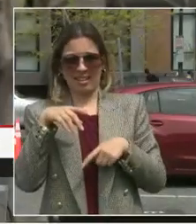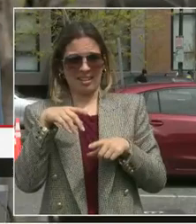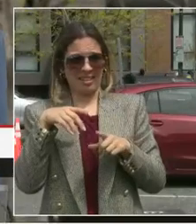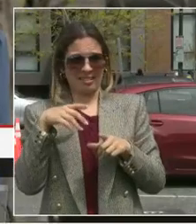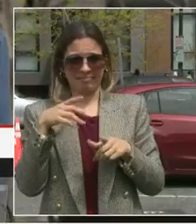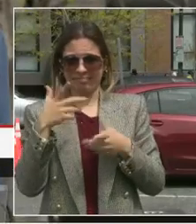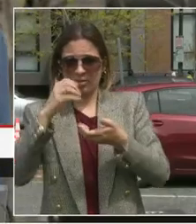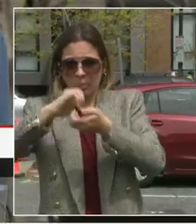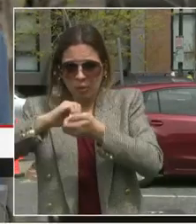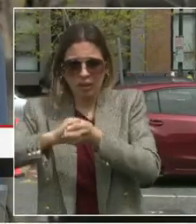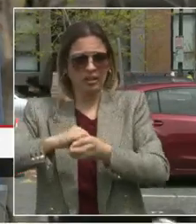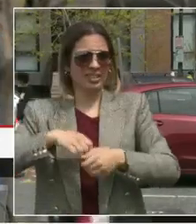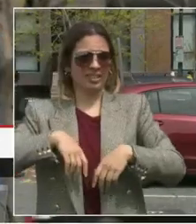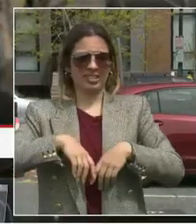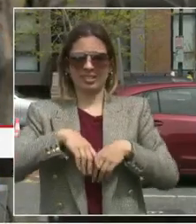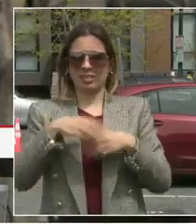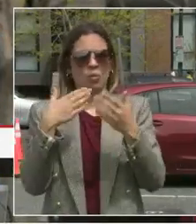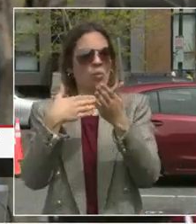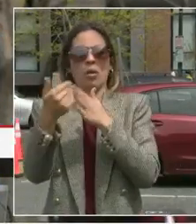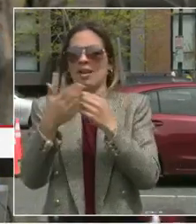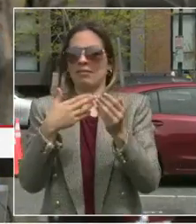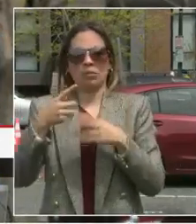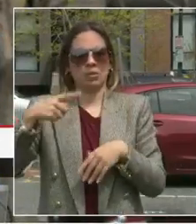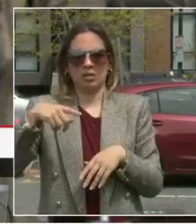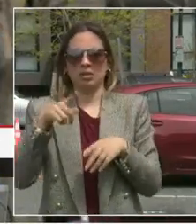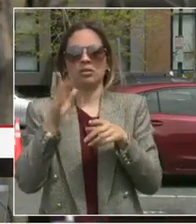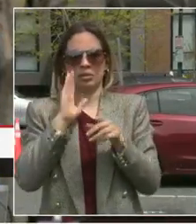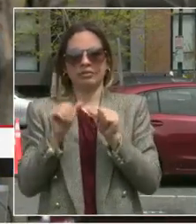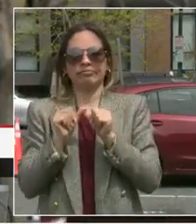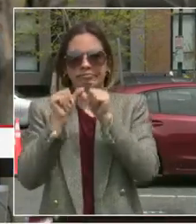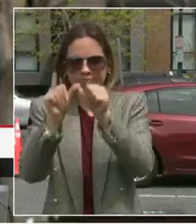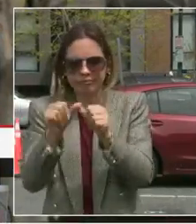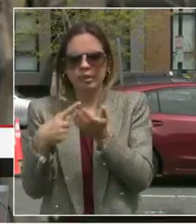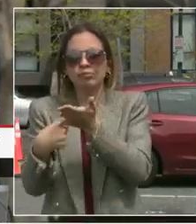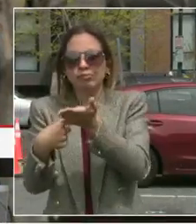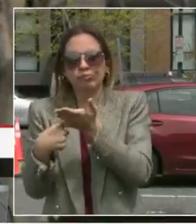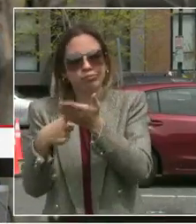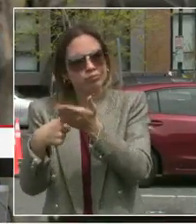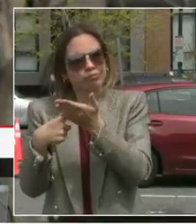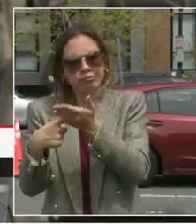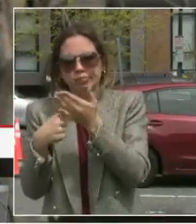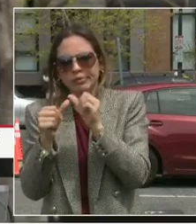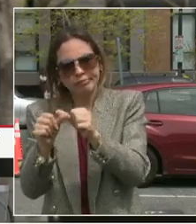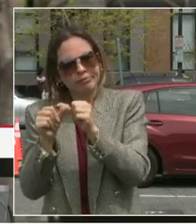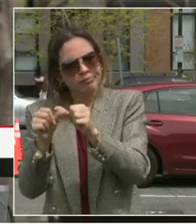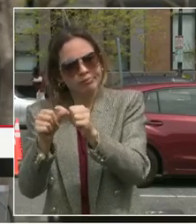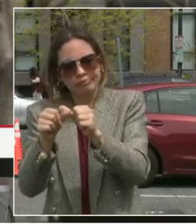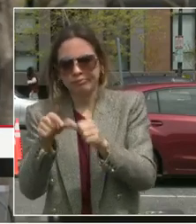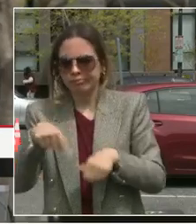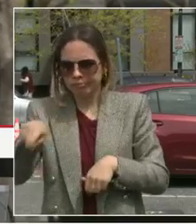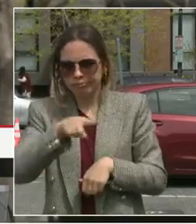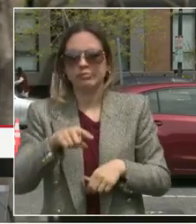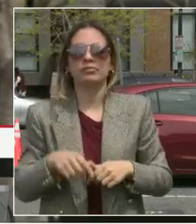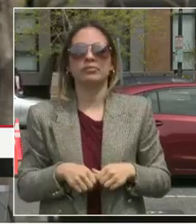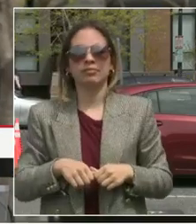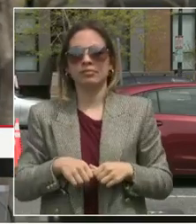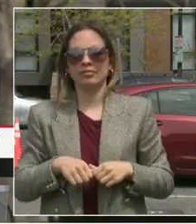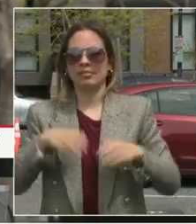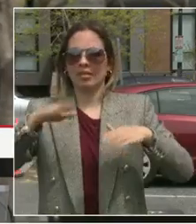compact, we will continue to weigh in. We think Amtrak, I haven't